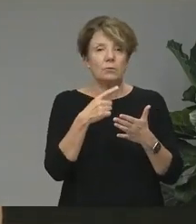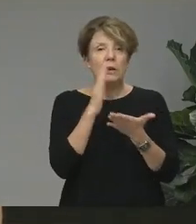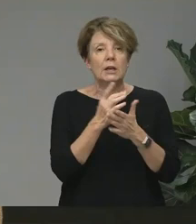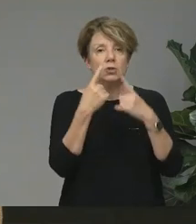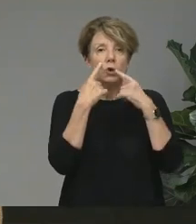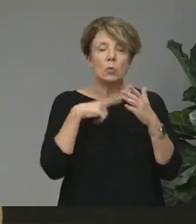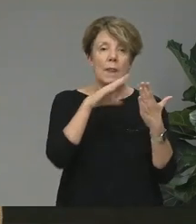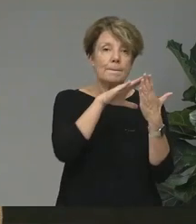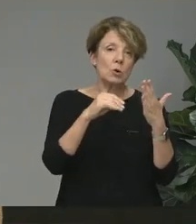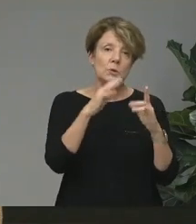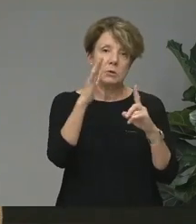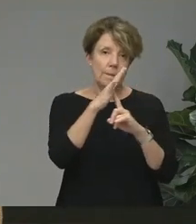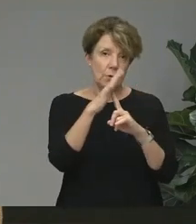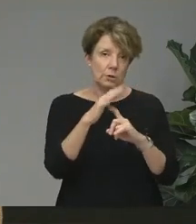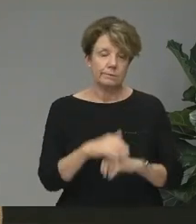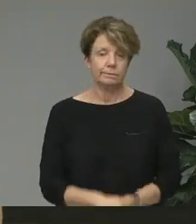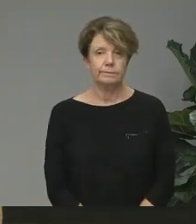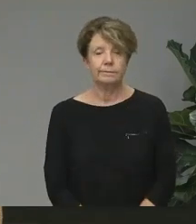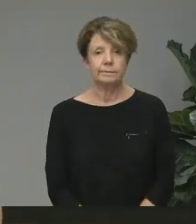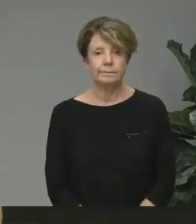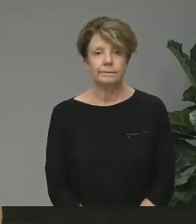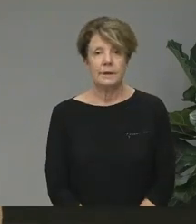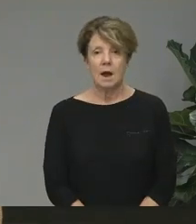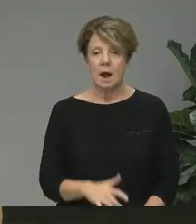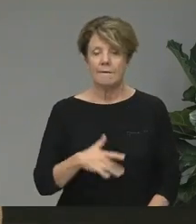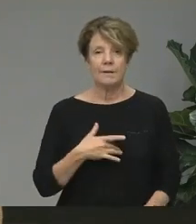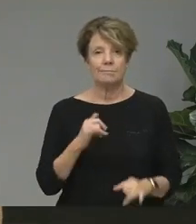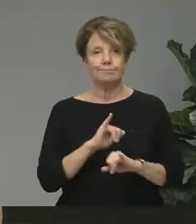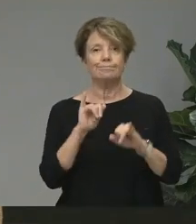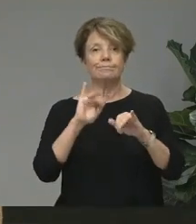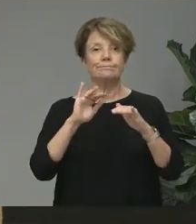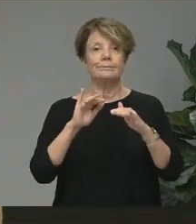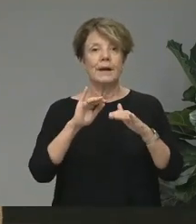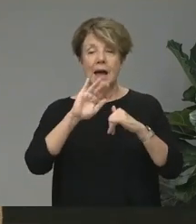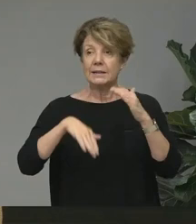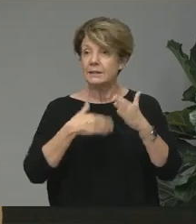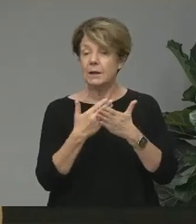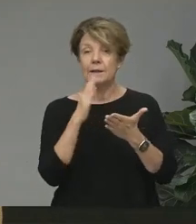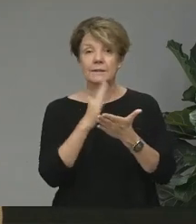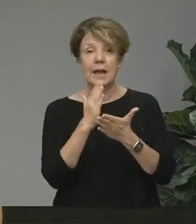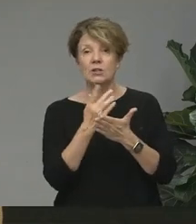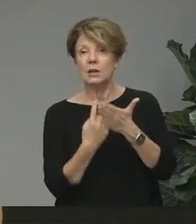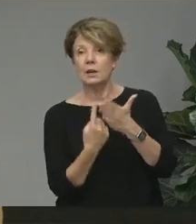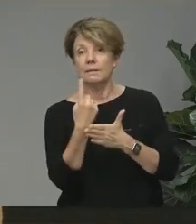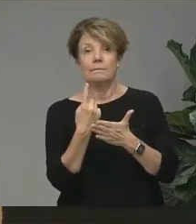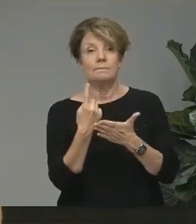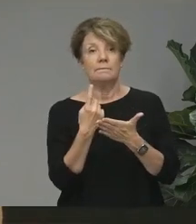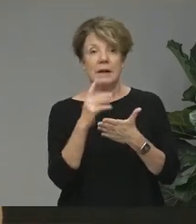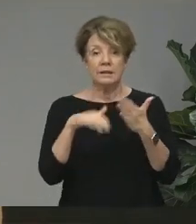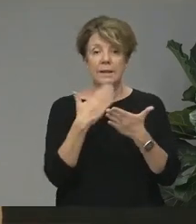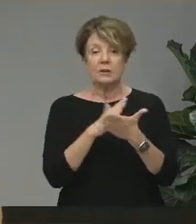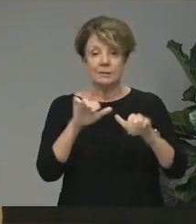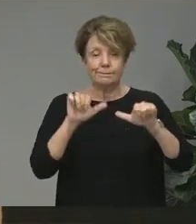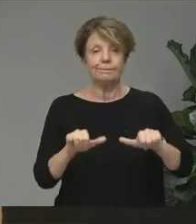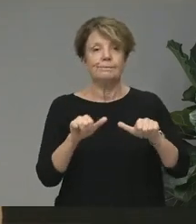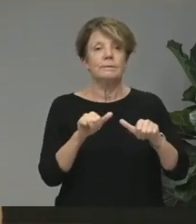important, and I feel like a pariah until it's eventually enacted, whenever I'm in my own country, much less in somebody